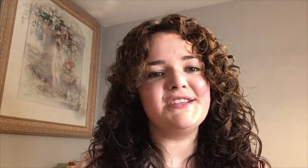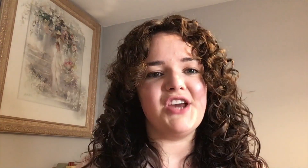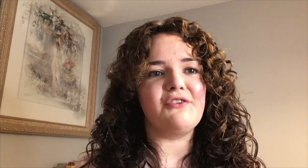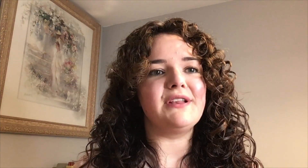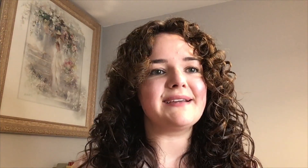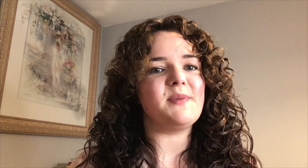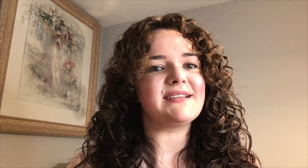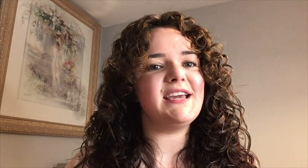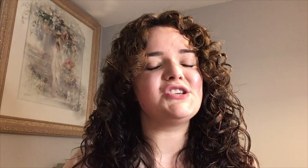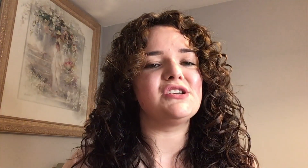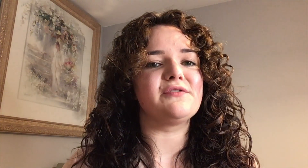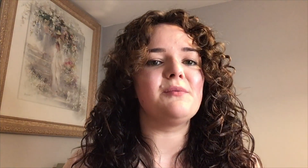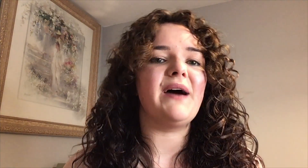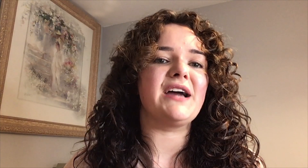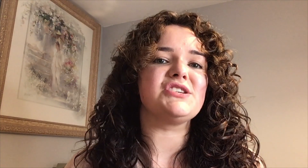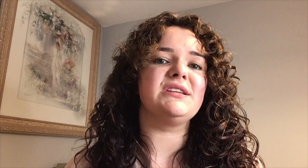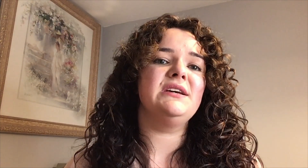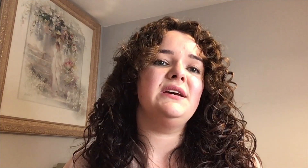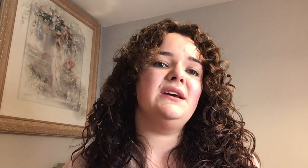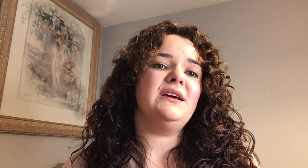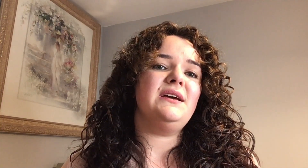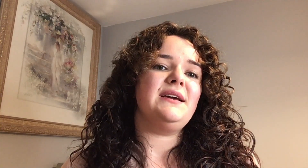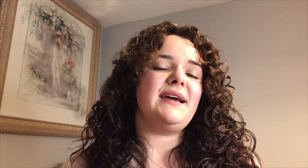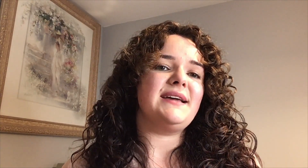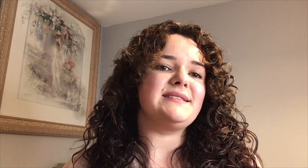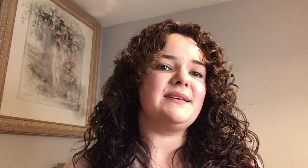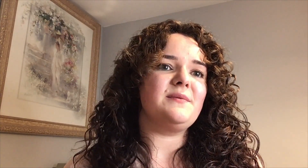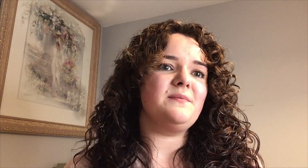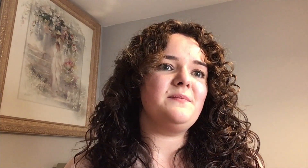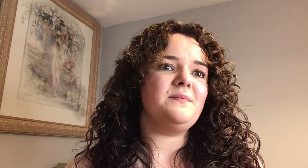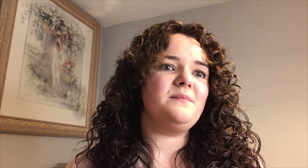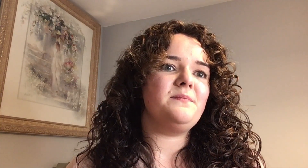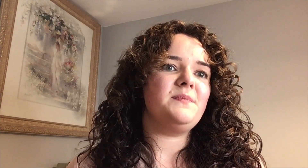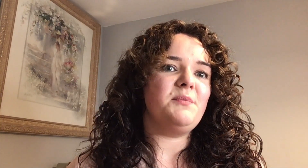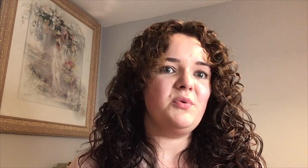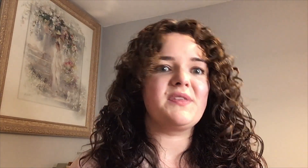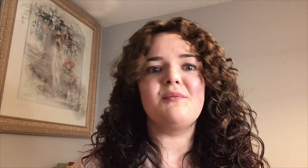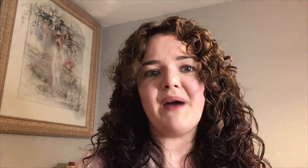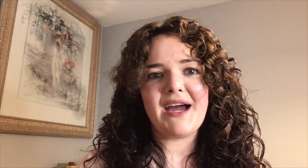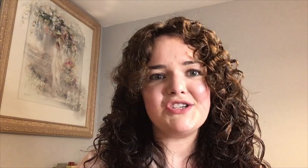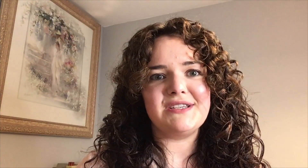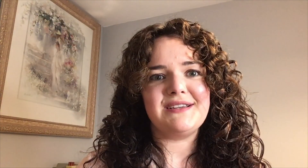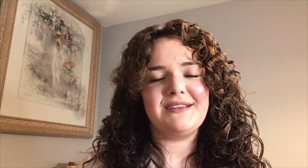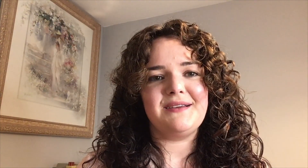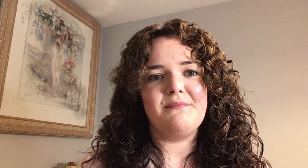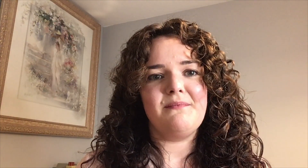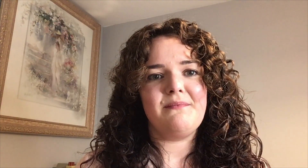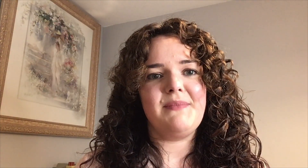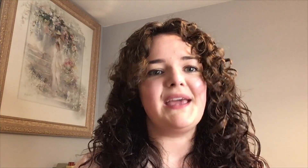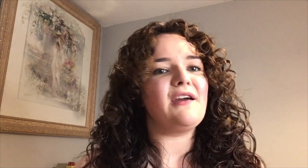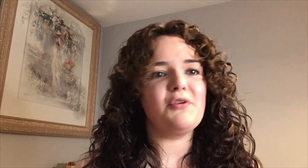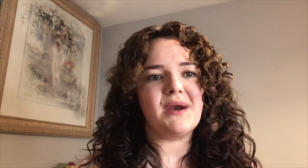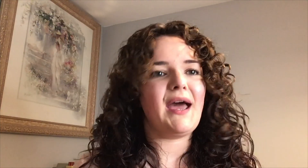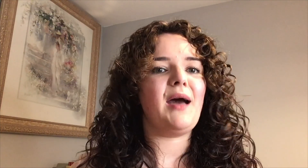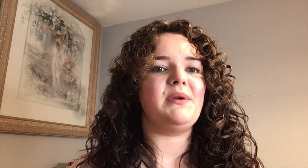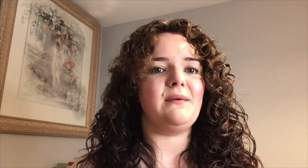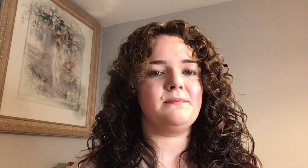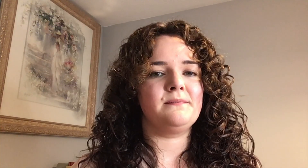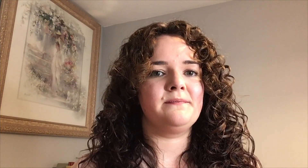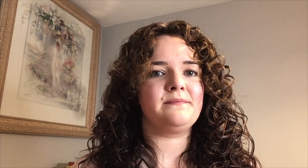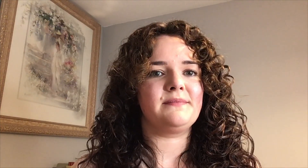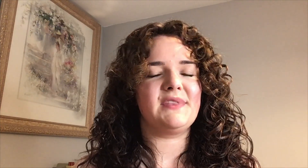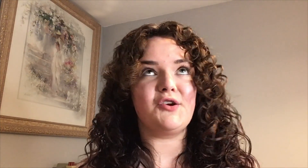I guess the general expectation of compassion is that people with compassion make everyone